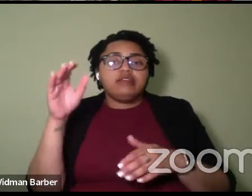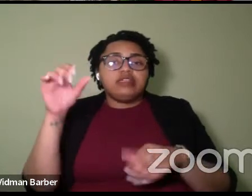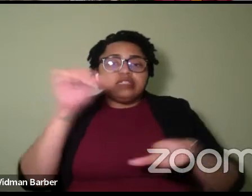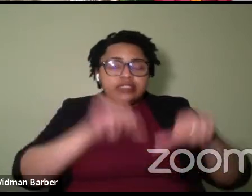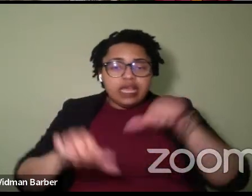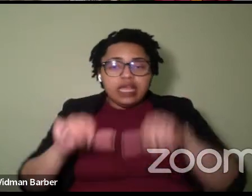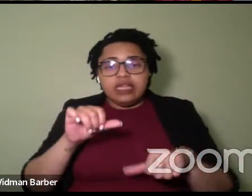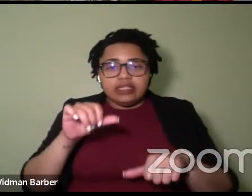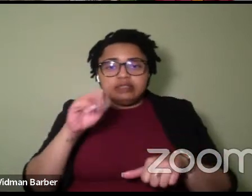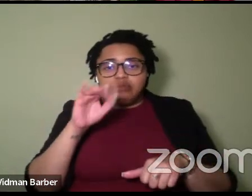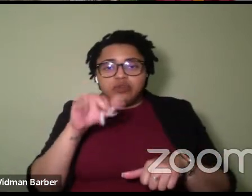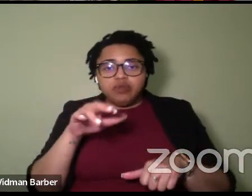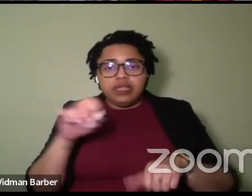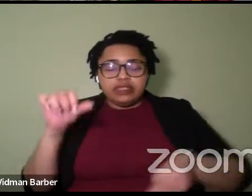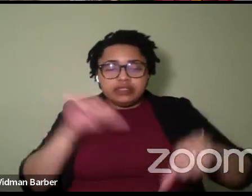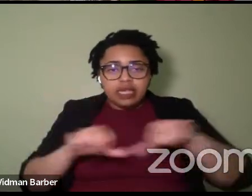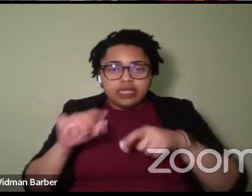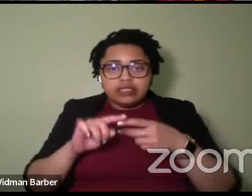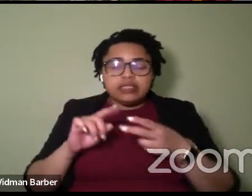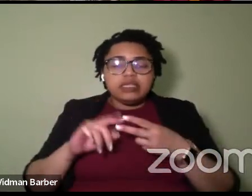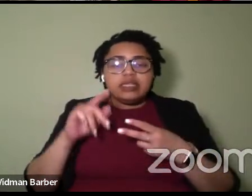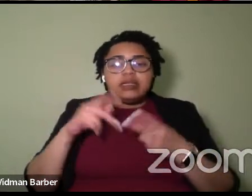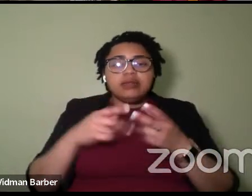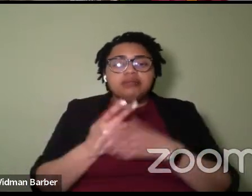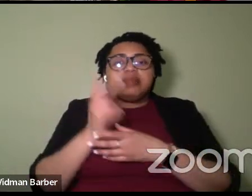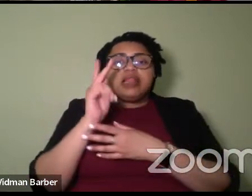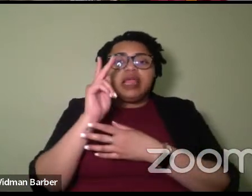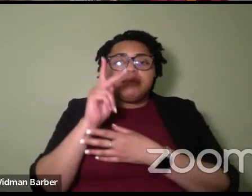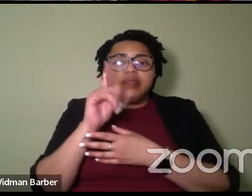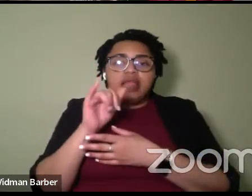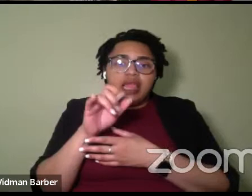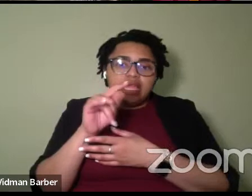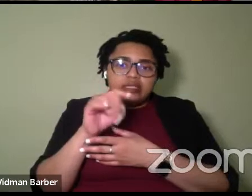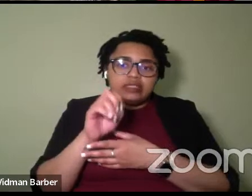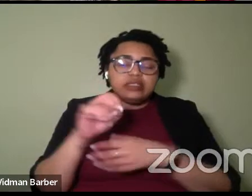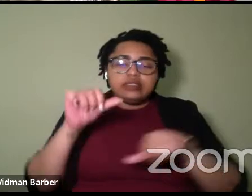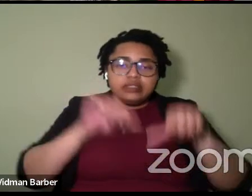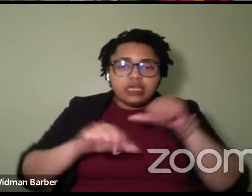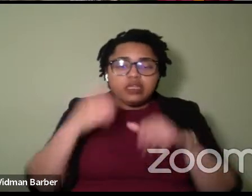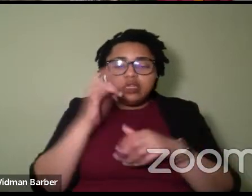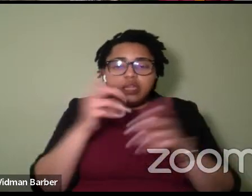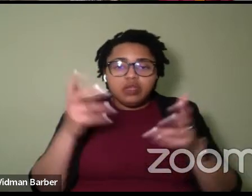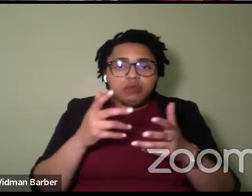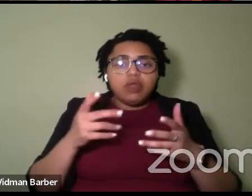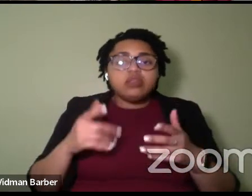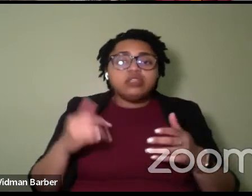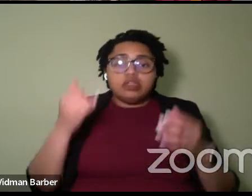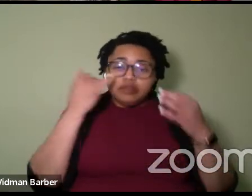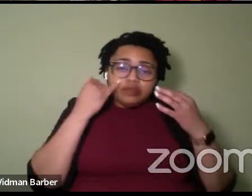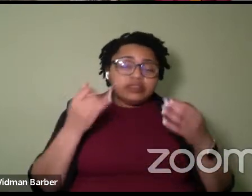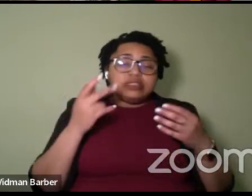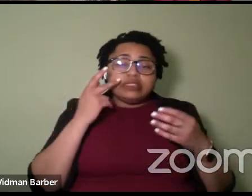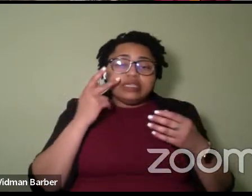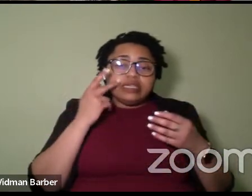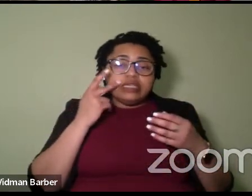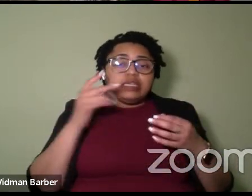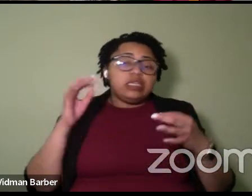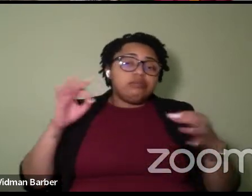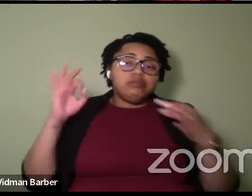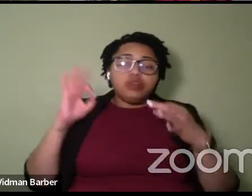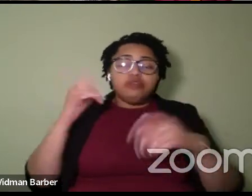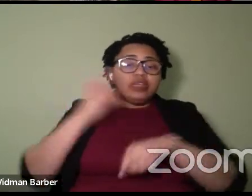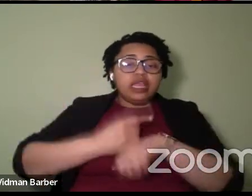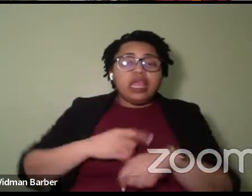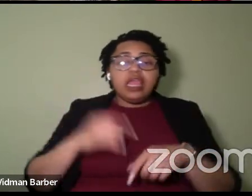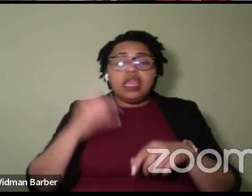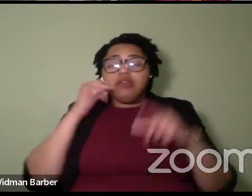with? What does your vision look like? You close your eyes and it's a perfect day. What does that look like? I would